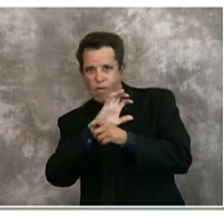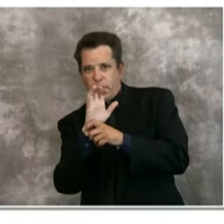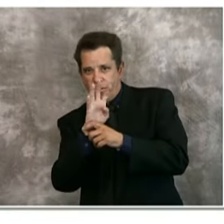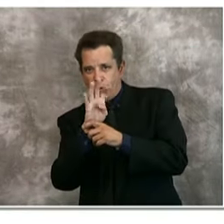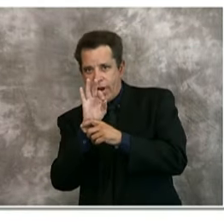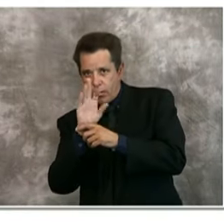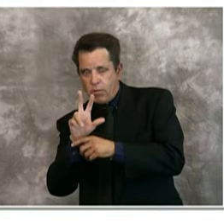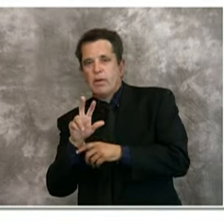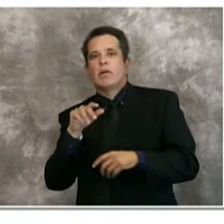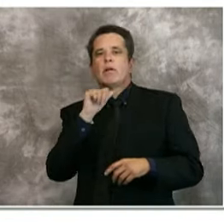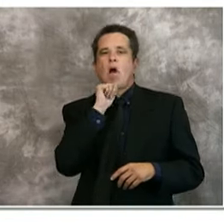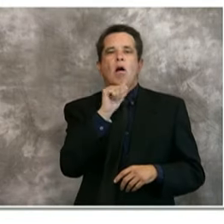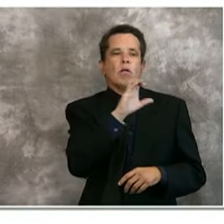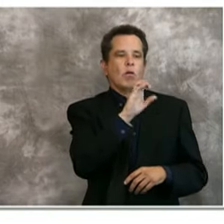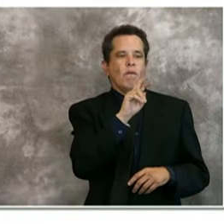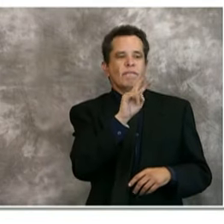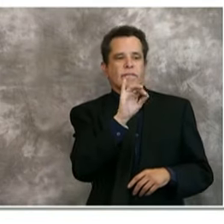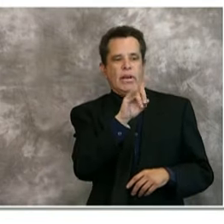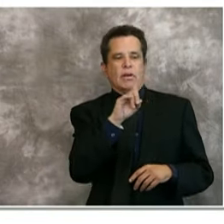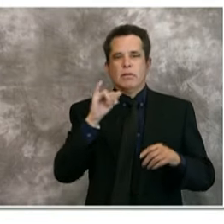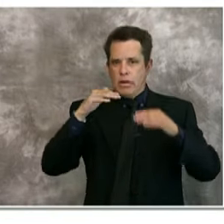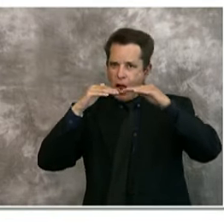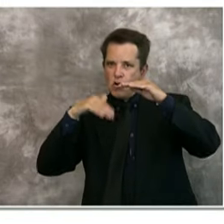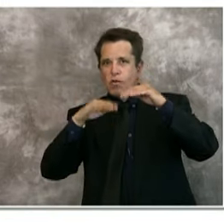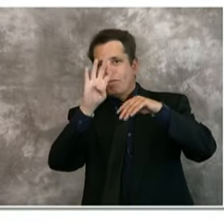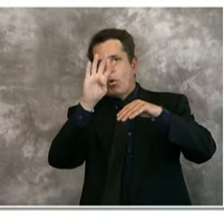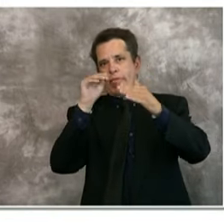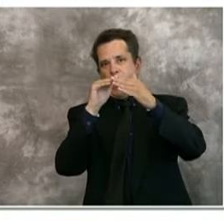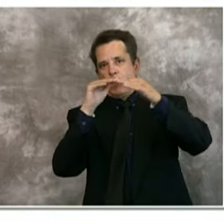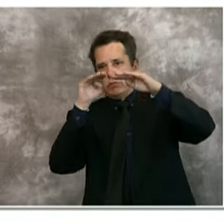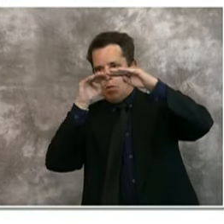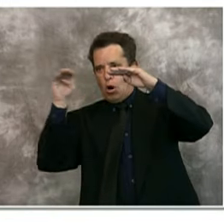non-COVID, which has us just under that 4,000 mark.